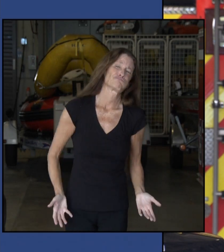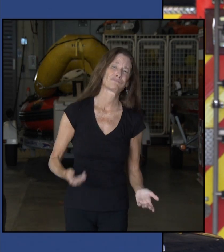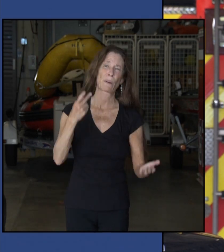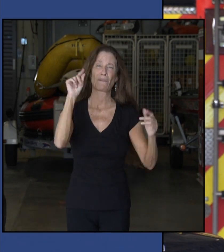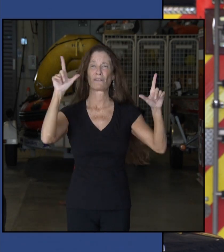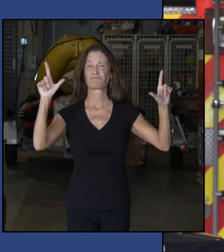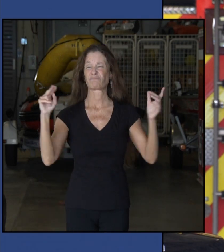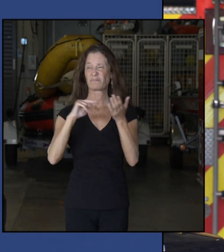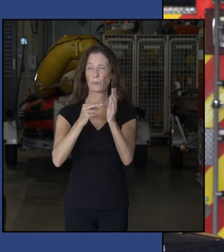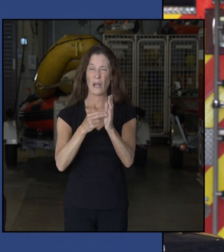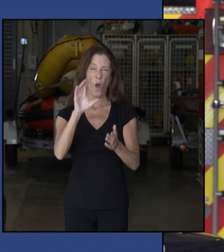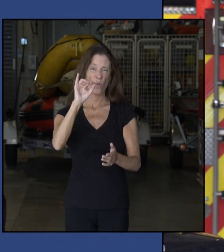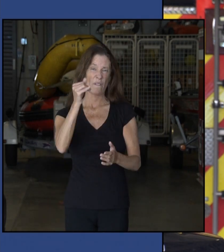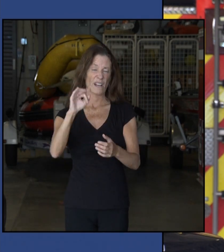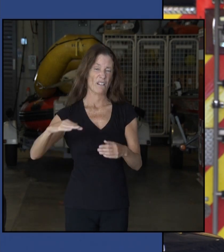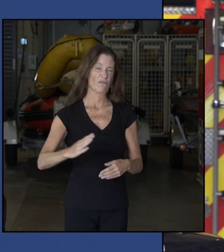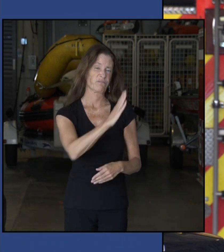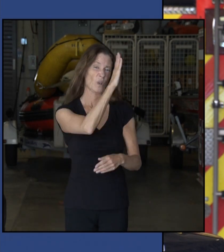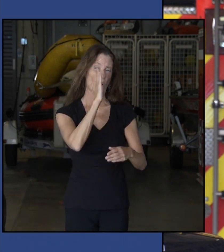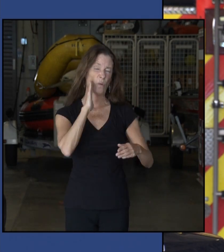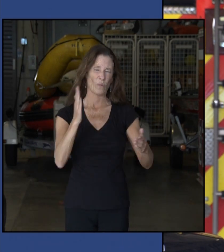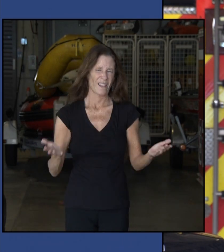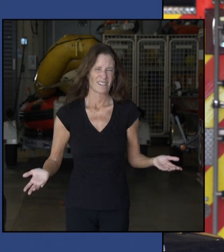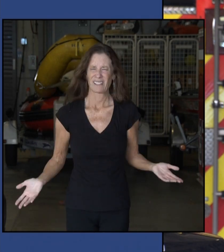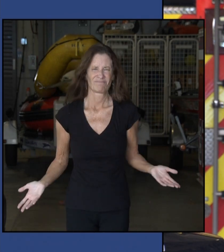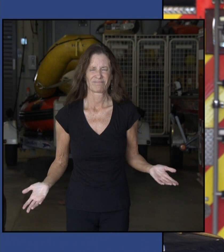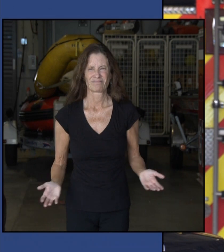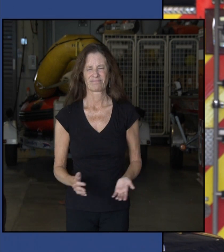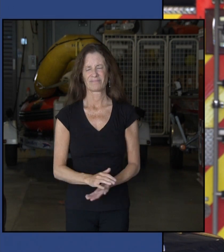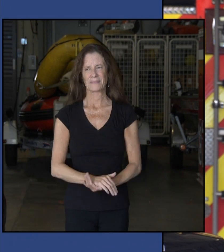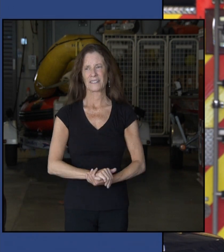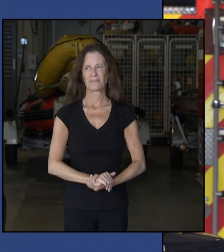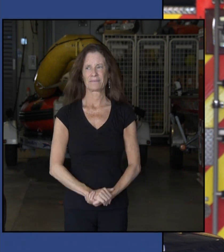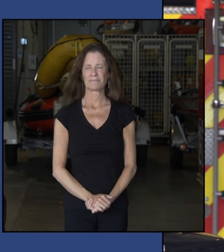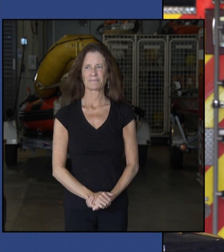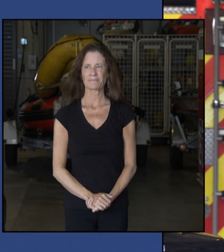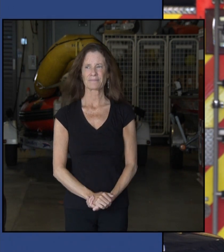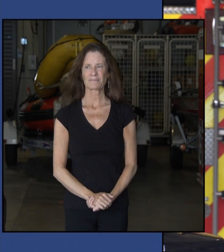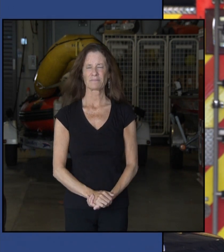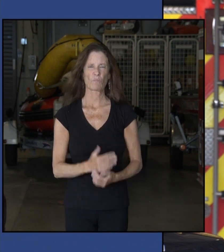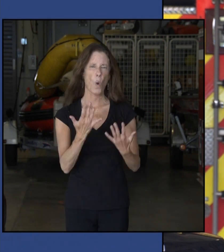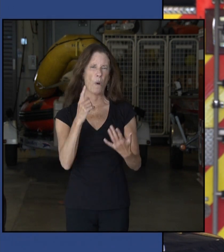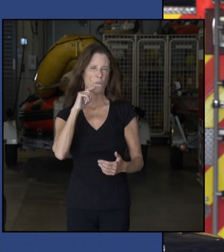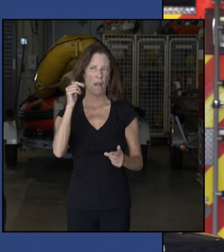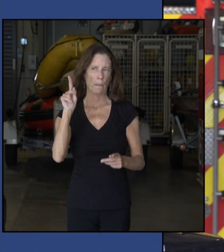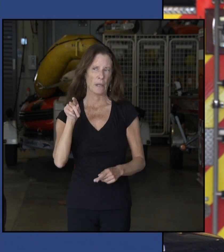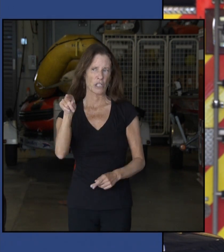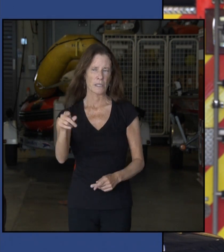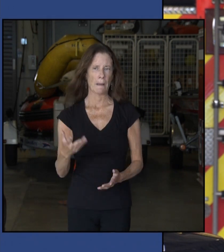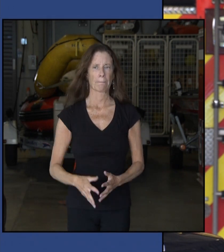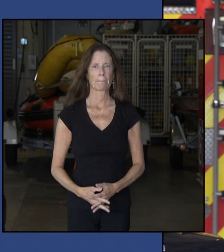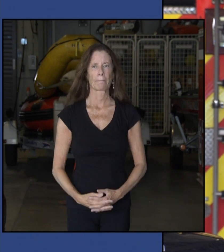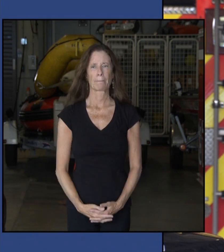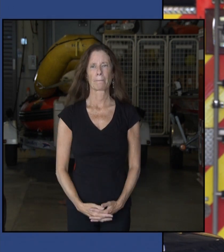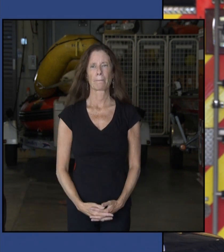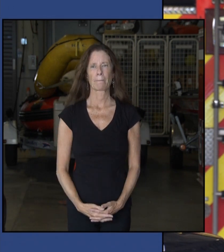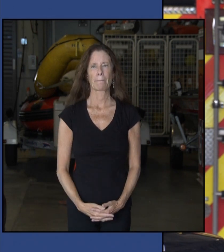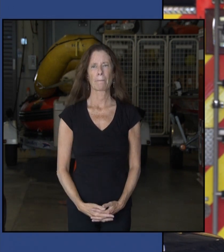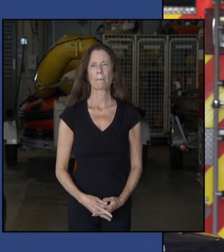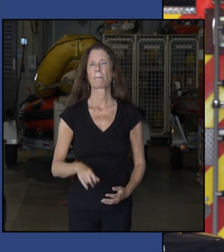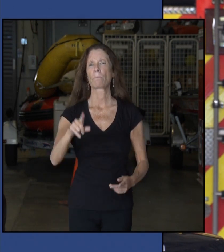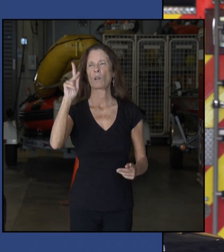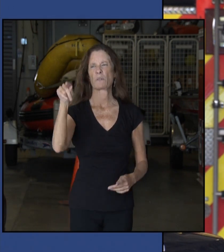Yes? Governor, this is a question about one of the main measuring sticks for the extent of the virus in the state. On